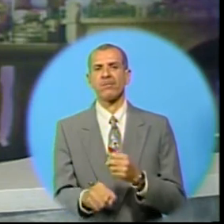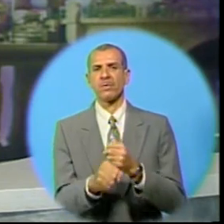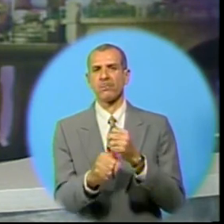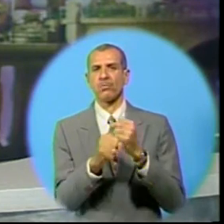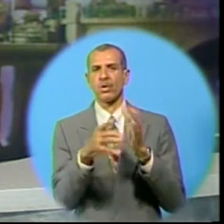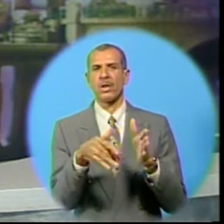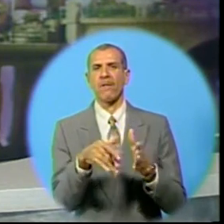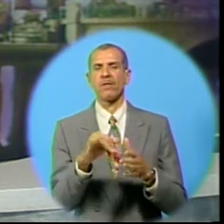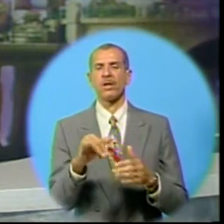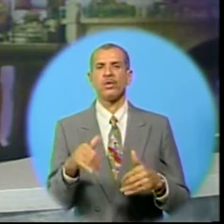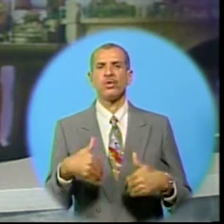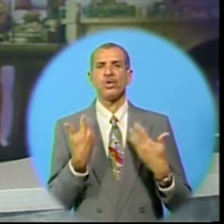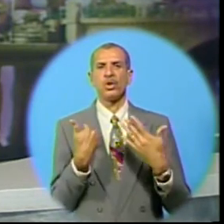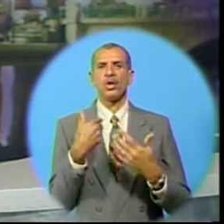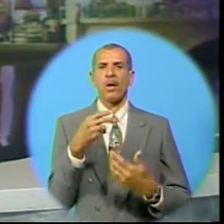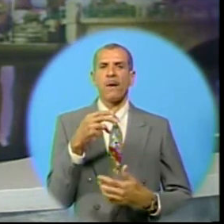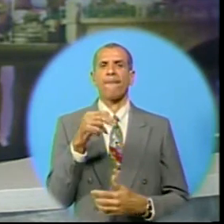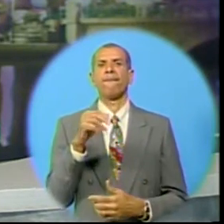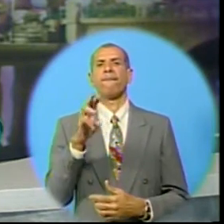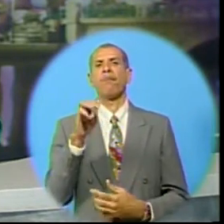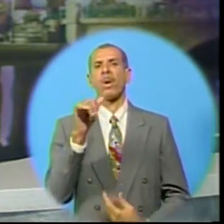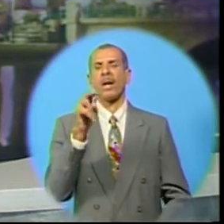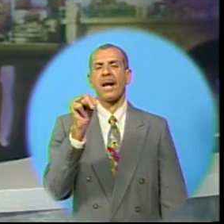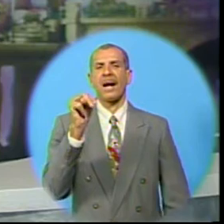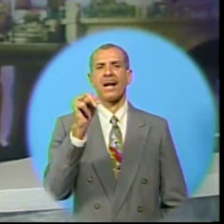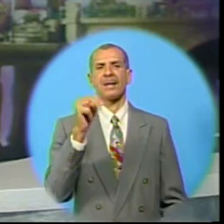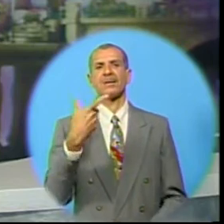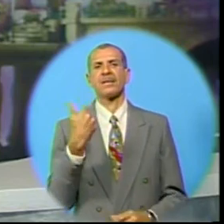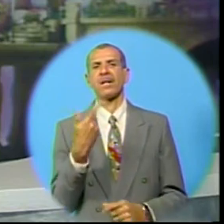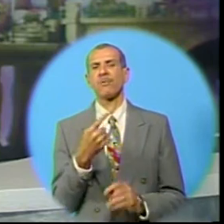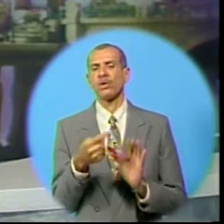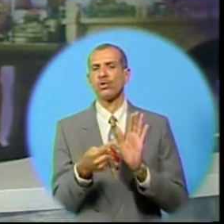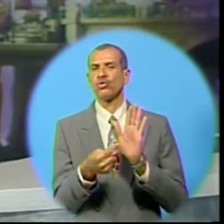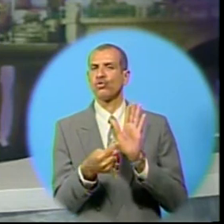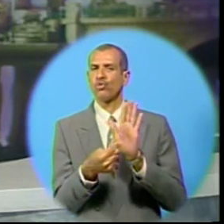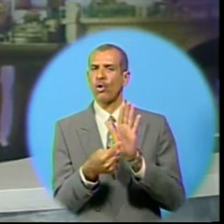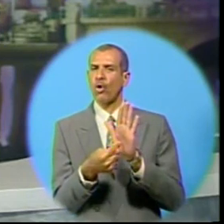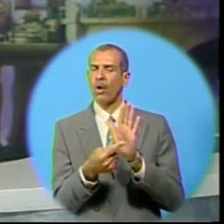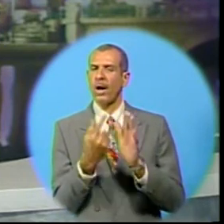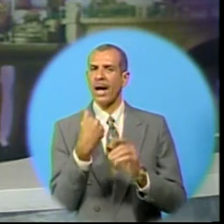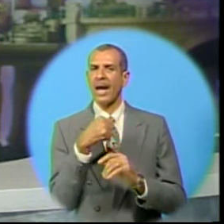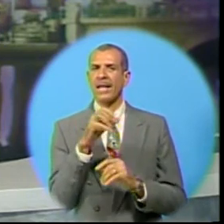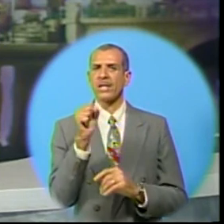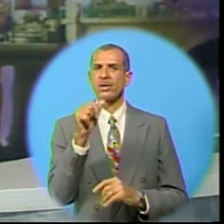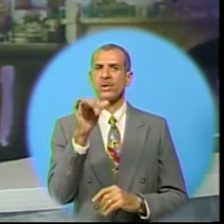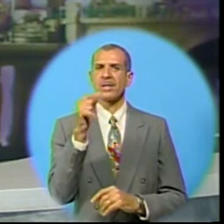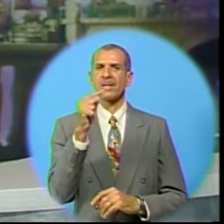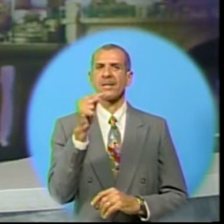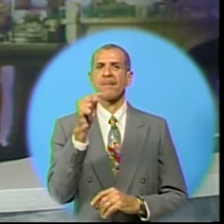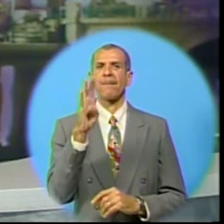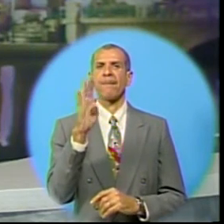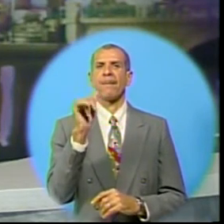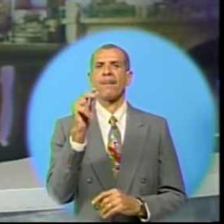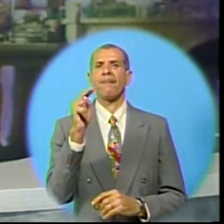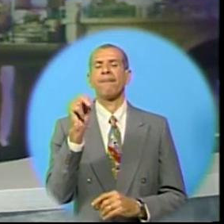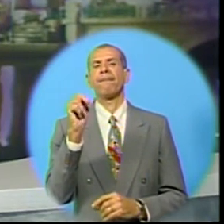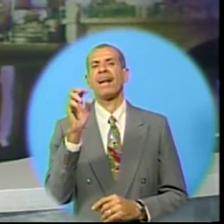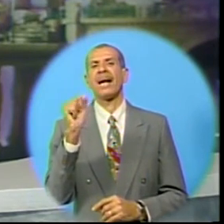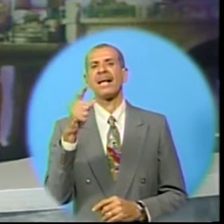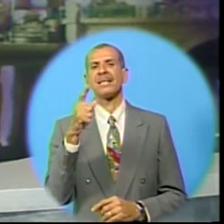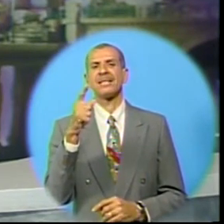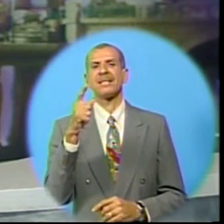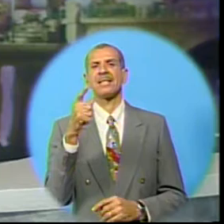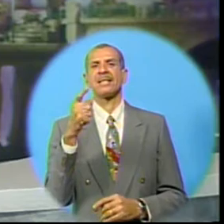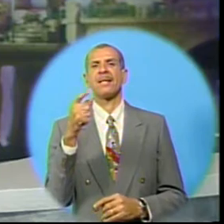Monarch competition for the content and standards of that show. Scotiabank's marketing manager Lisa Cole says the